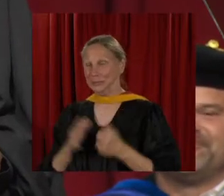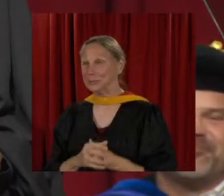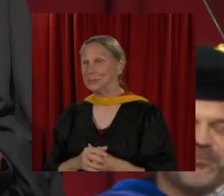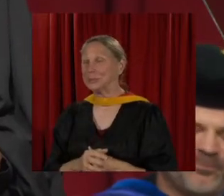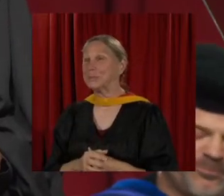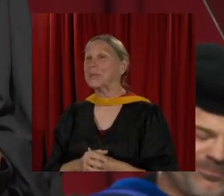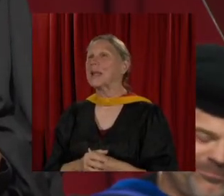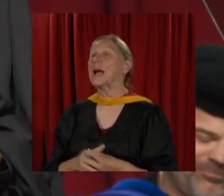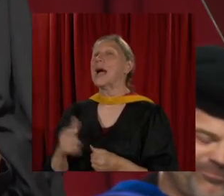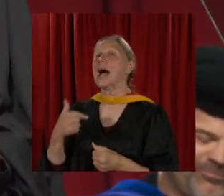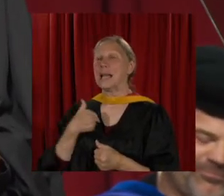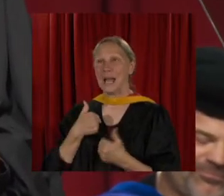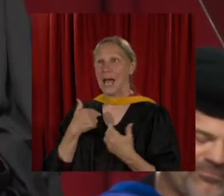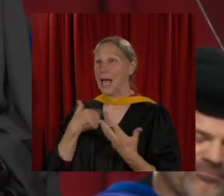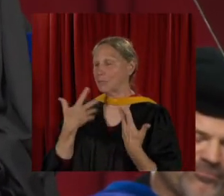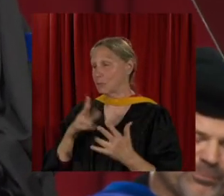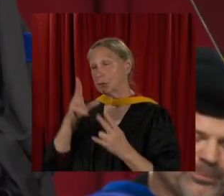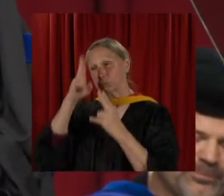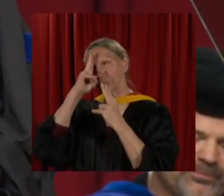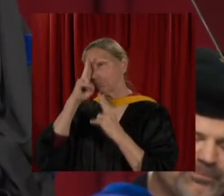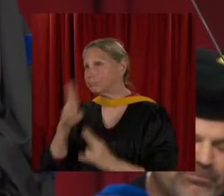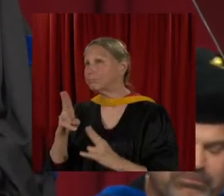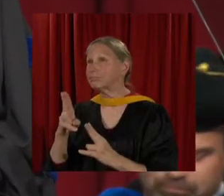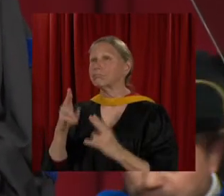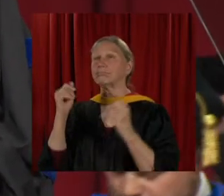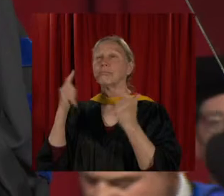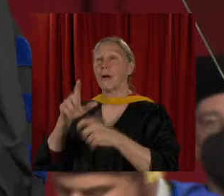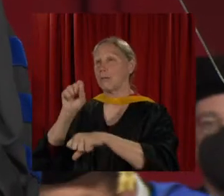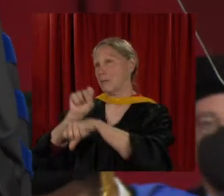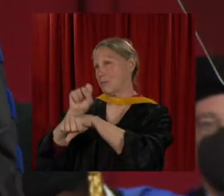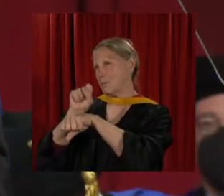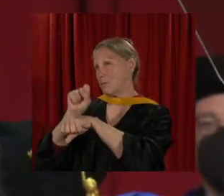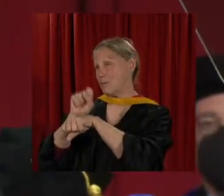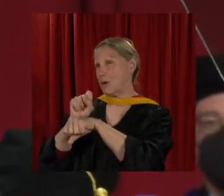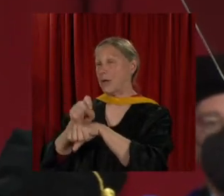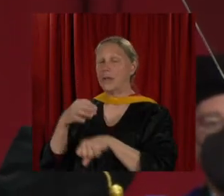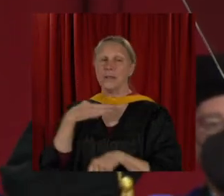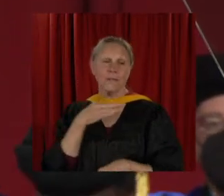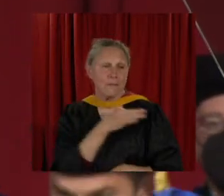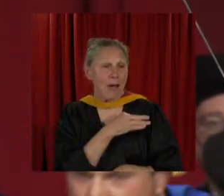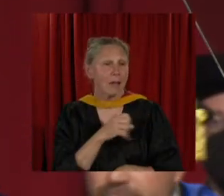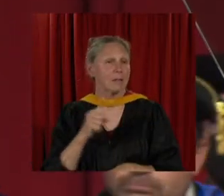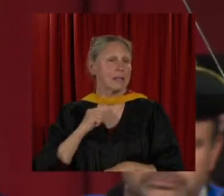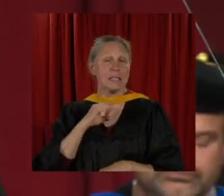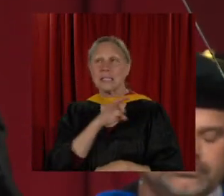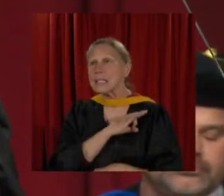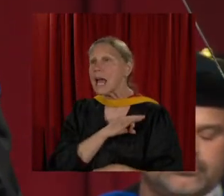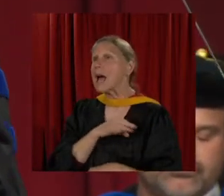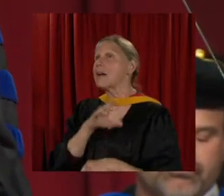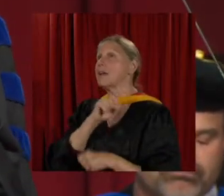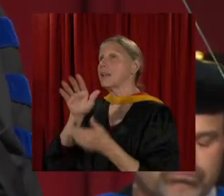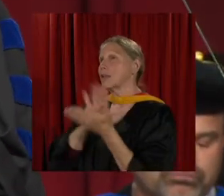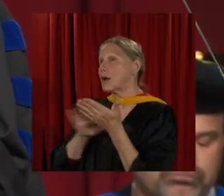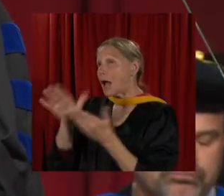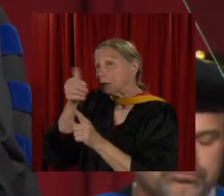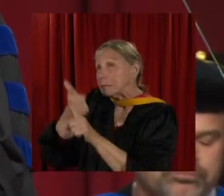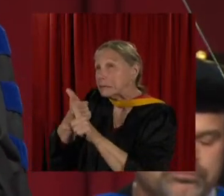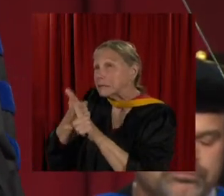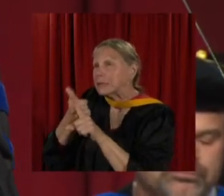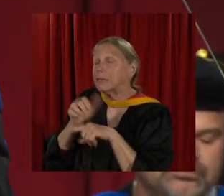And I have long admired the great work that the faculty and staff and the Fulbright College